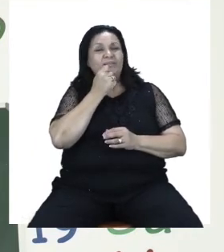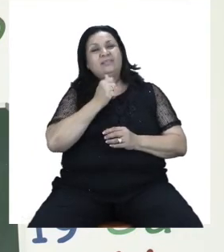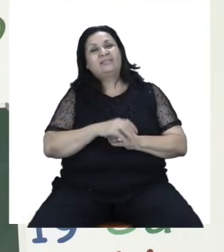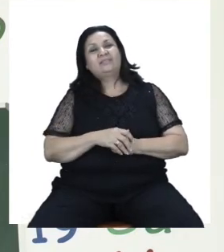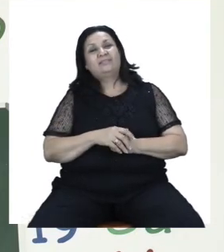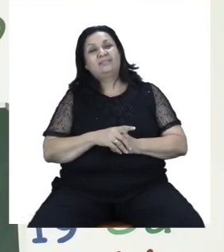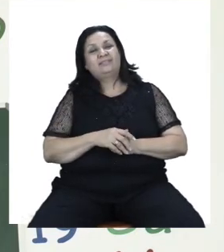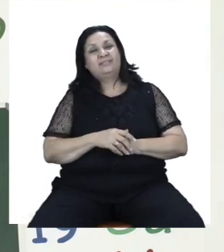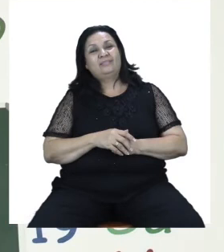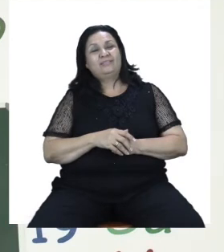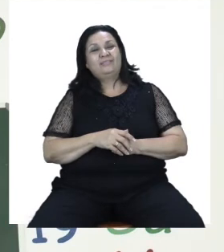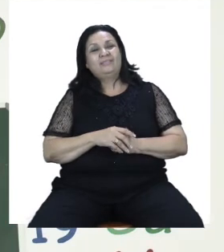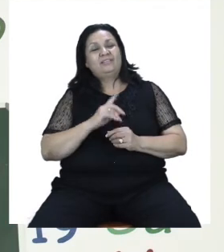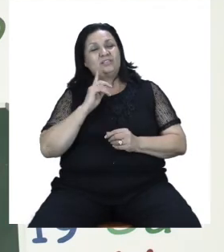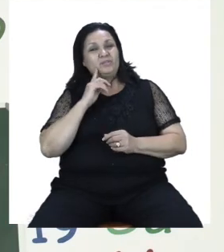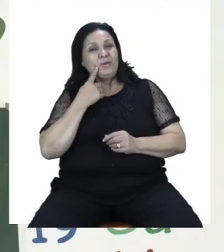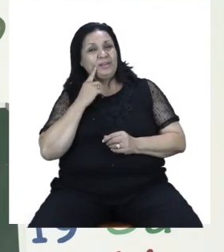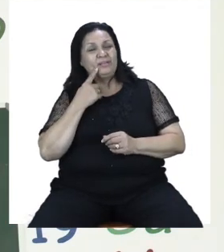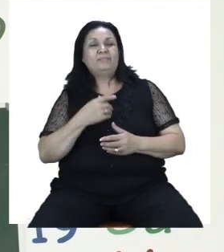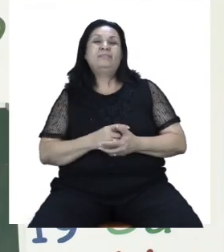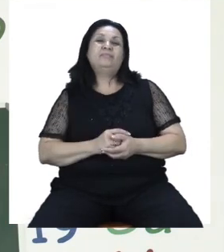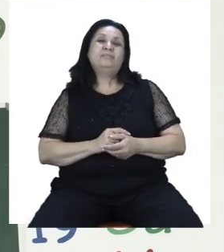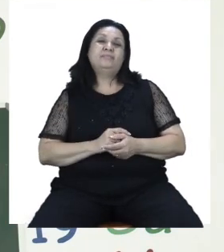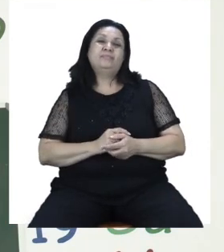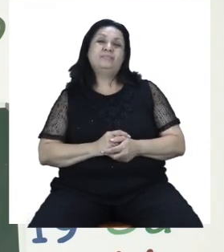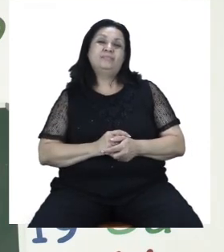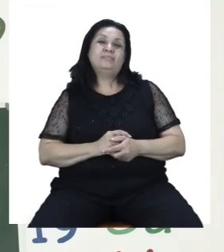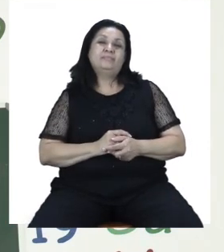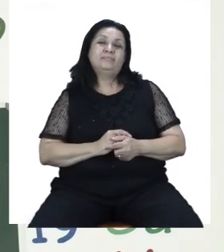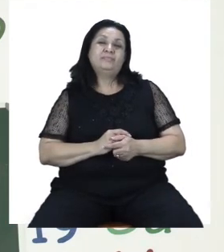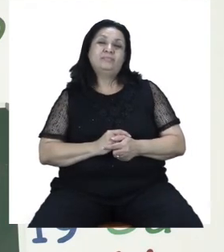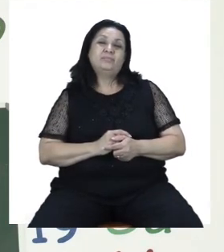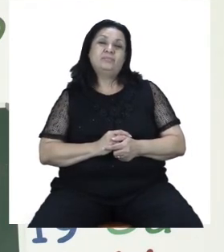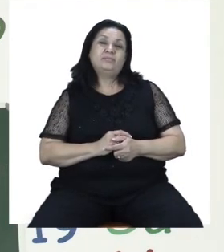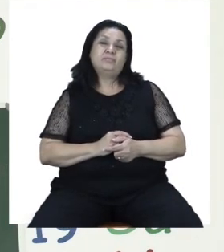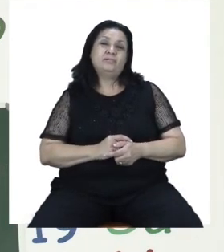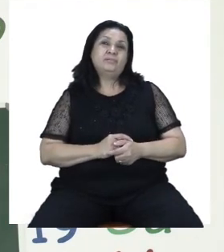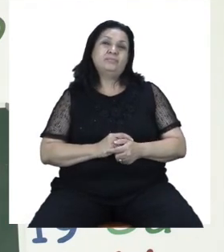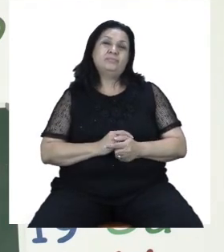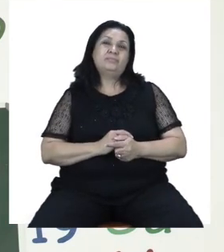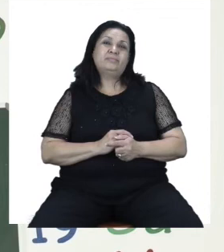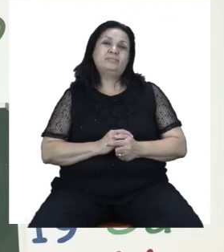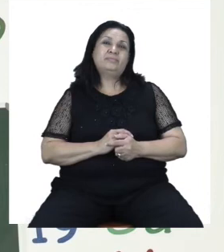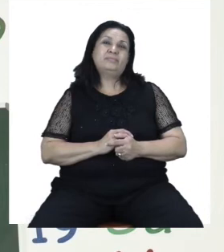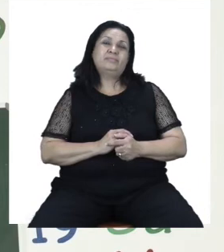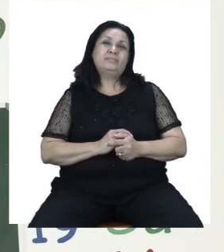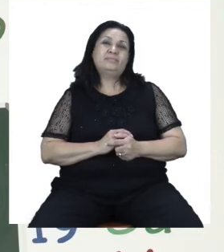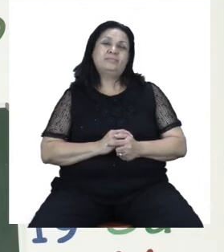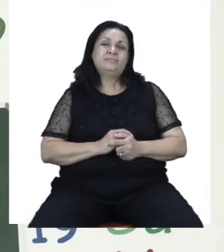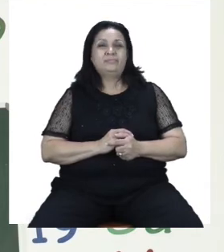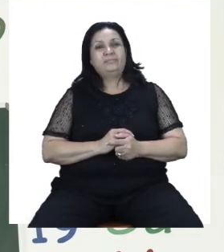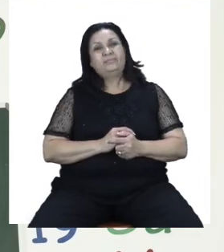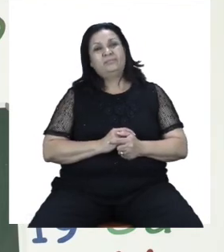it feels smooth and soft, but when I try to scrunch it up or change the